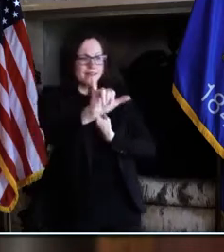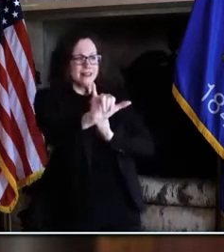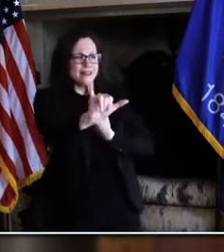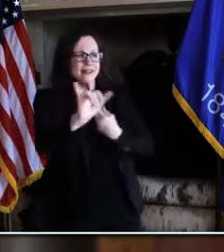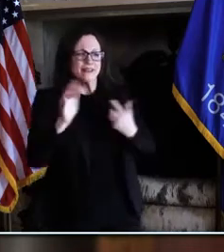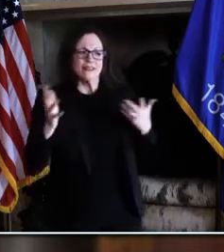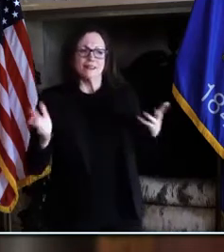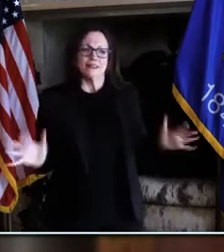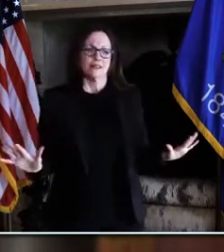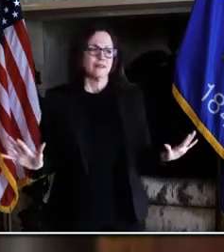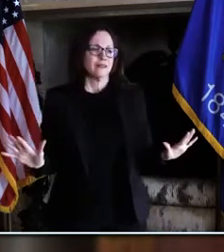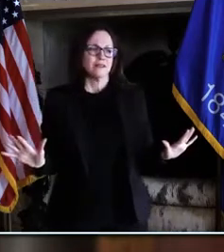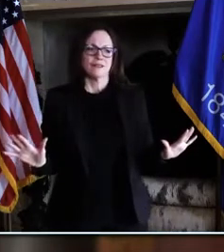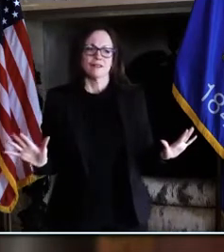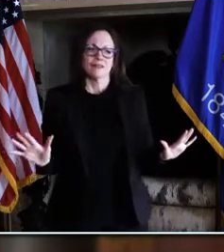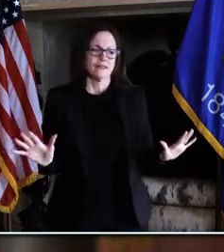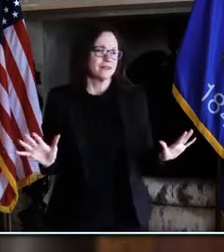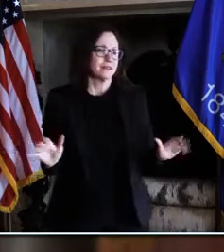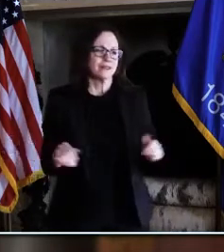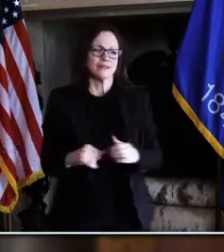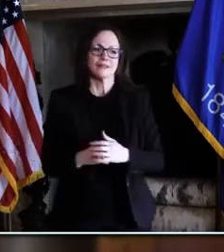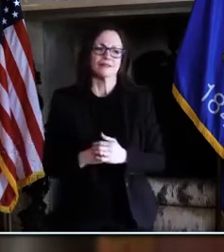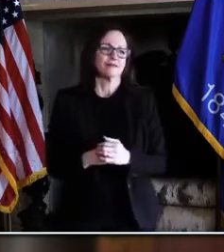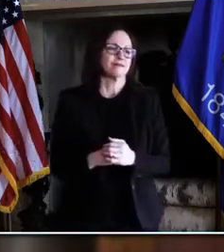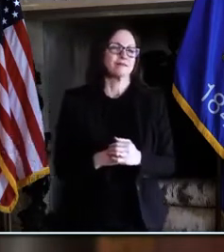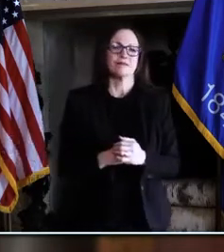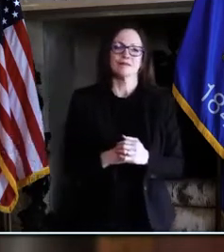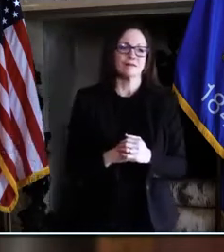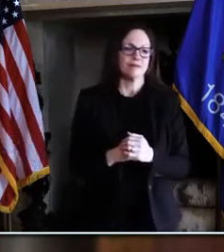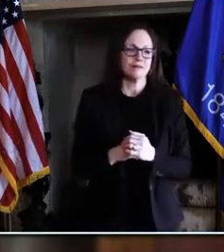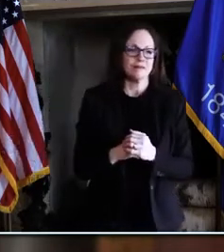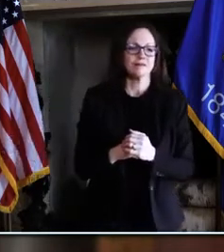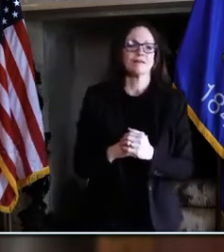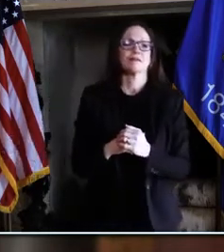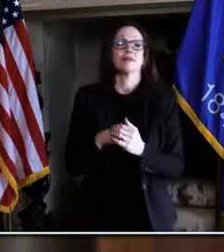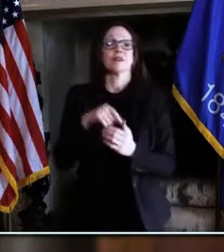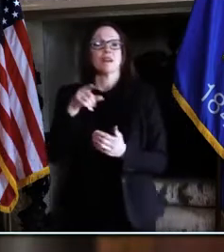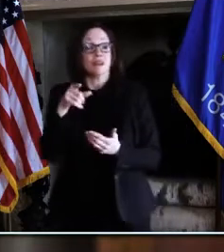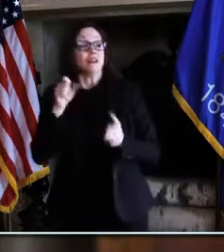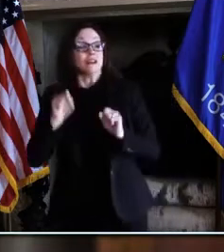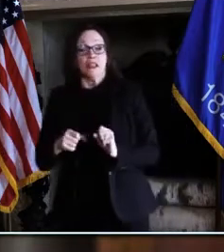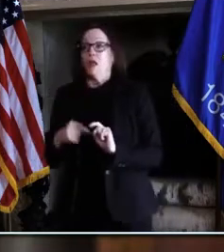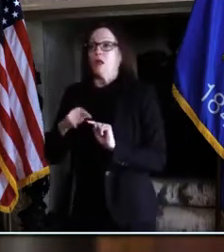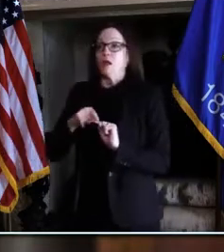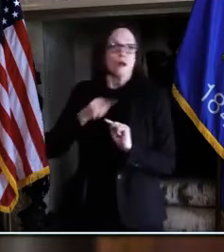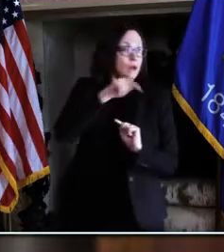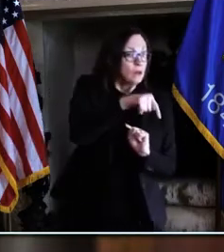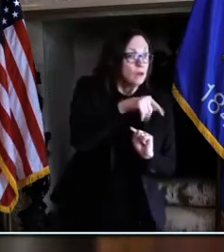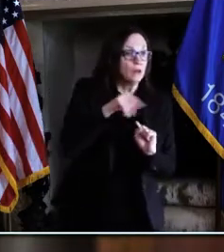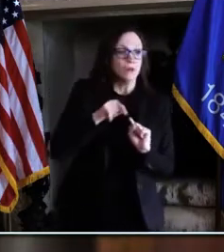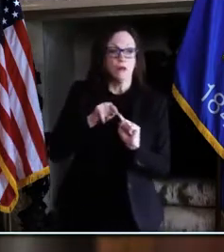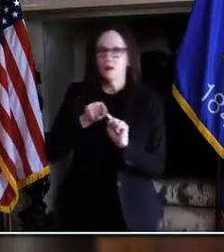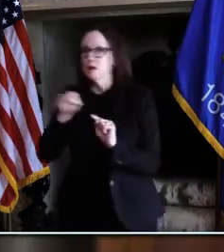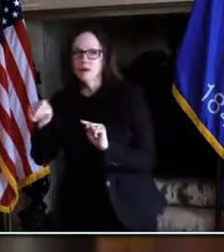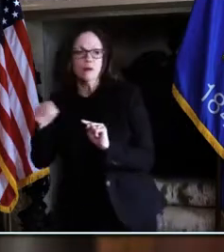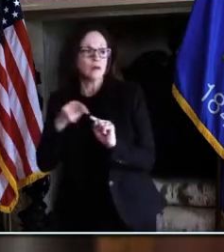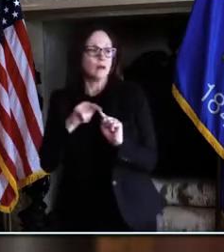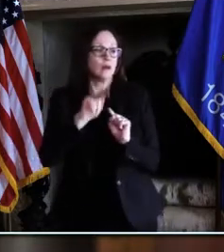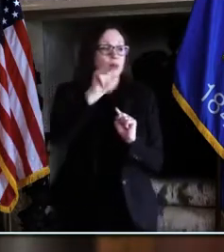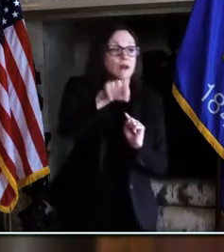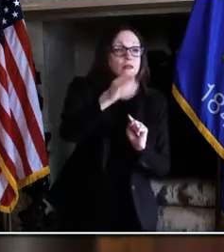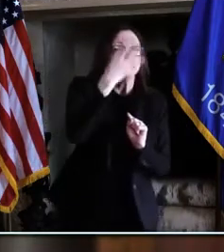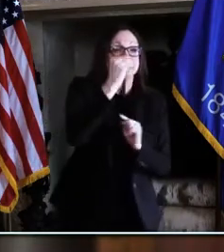So that means, as the governor said, no dinner parties, no sleepovers, no kids at the playgrounds, no